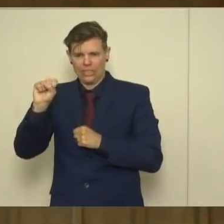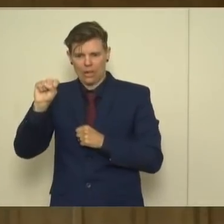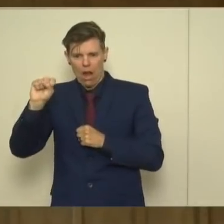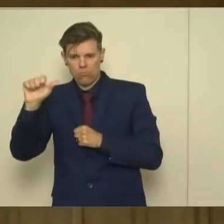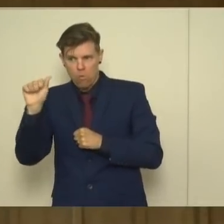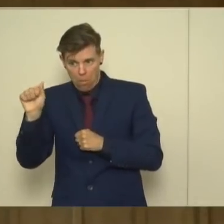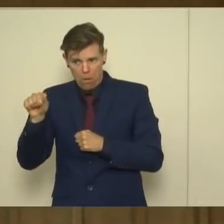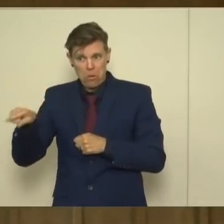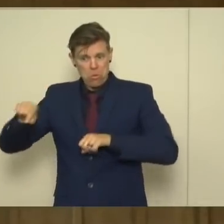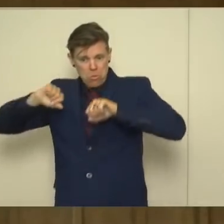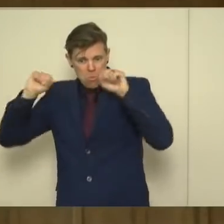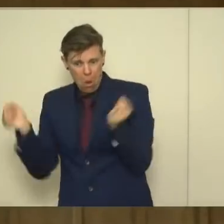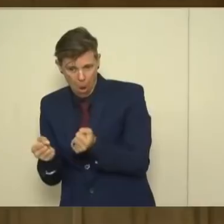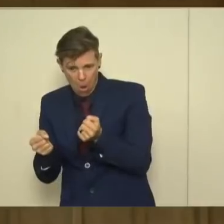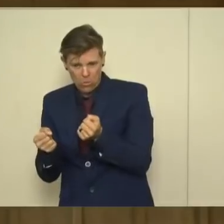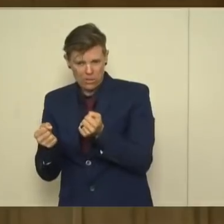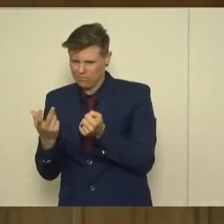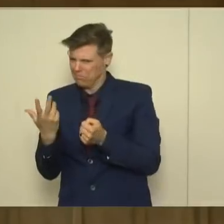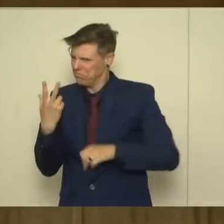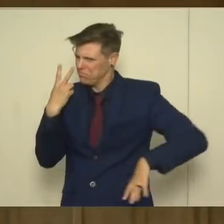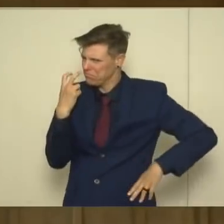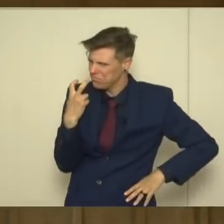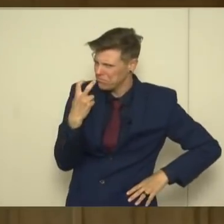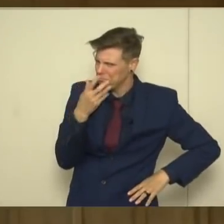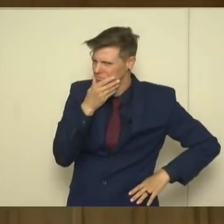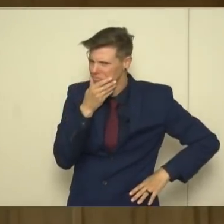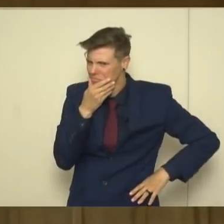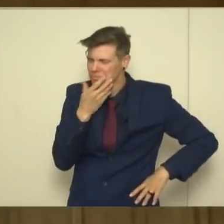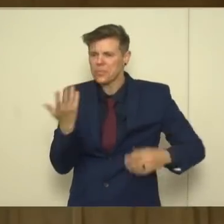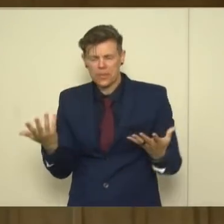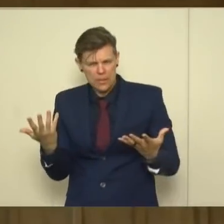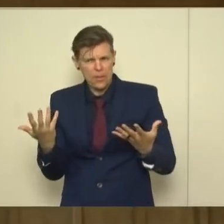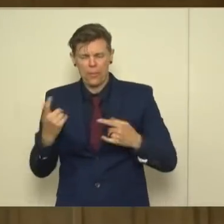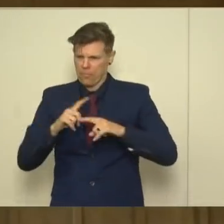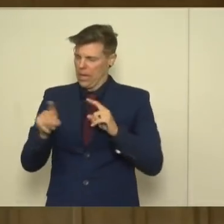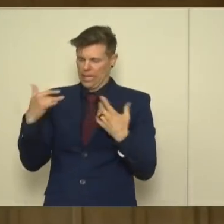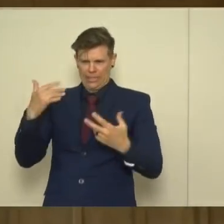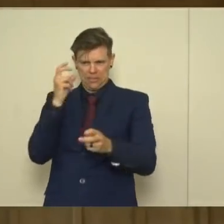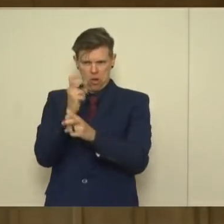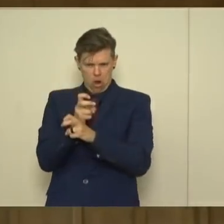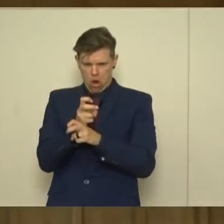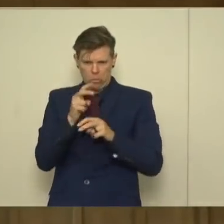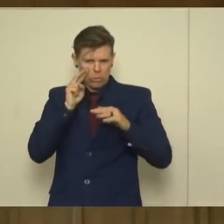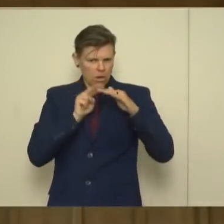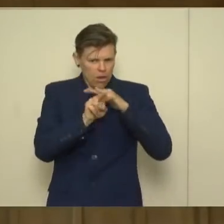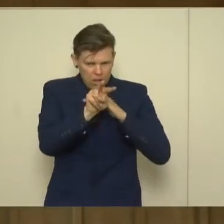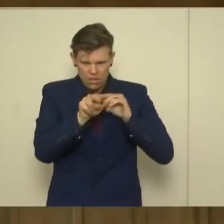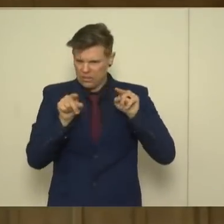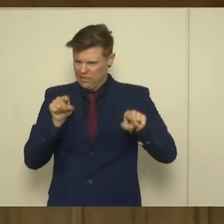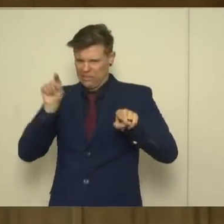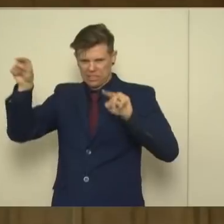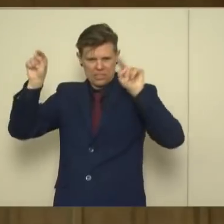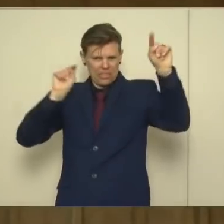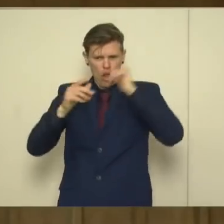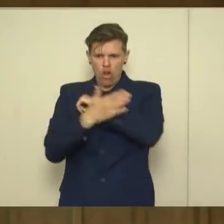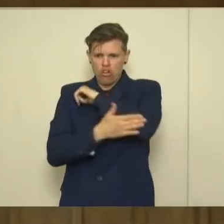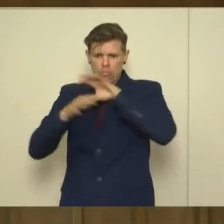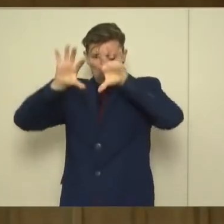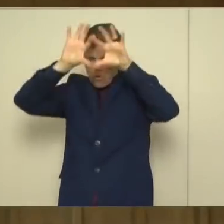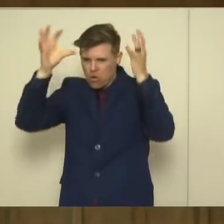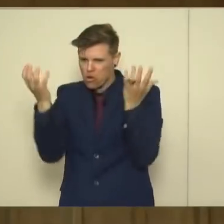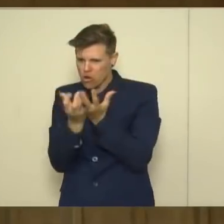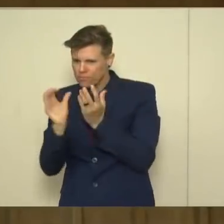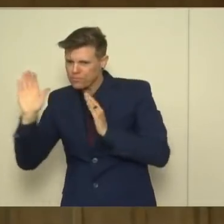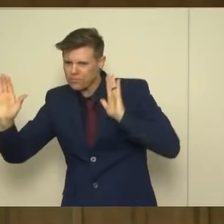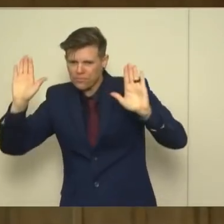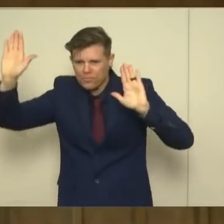and it's hard. It really is hard to predict, and some of that is, it's